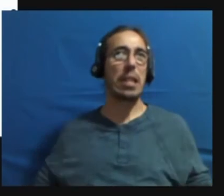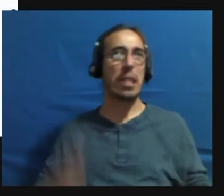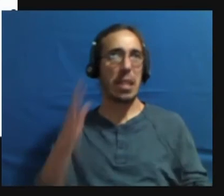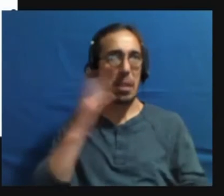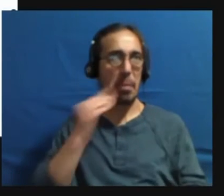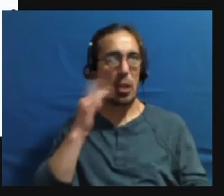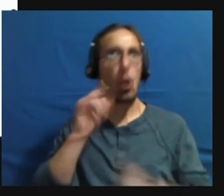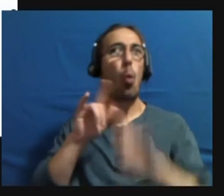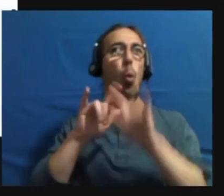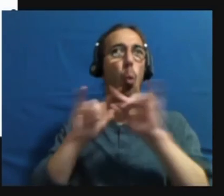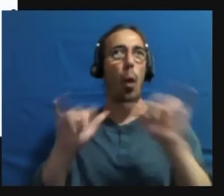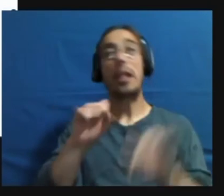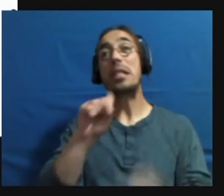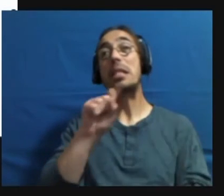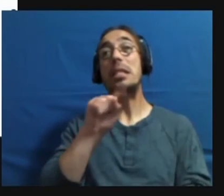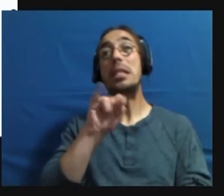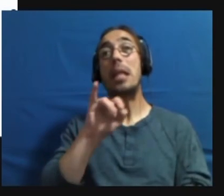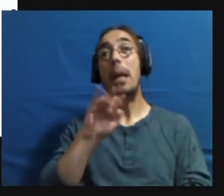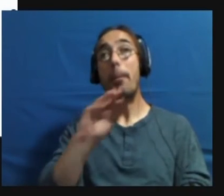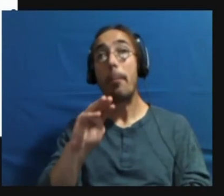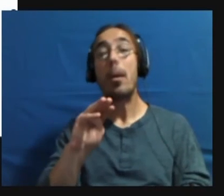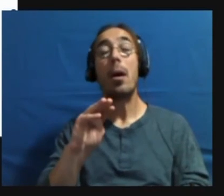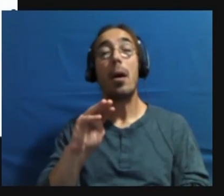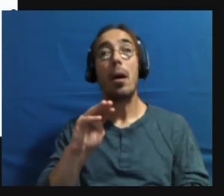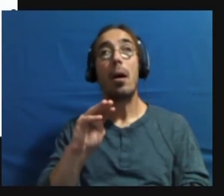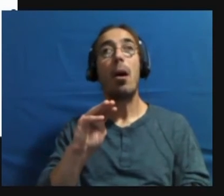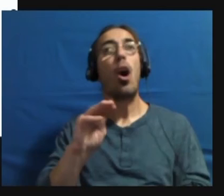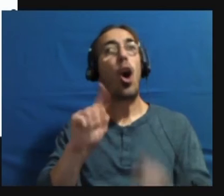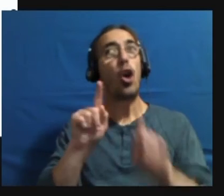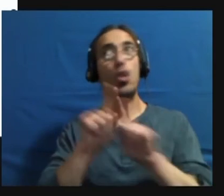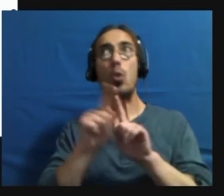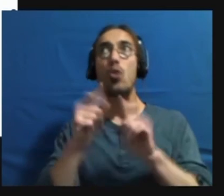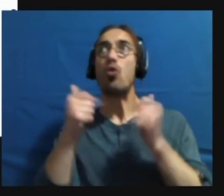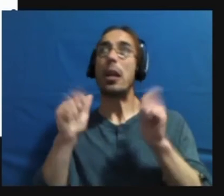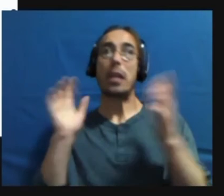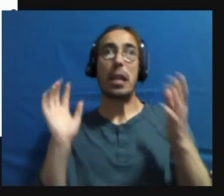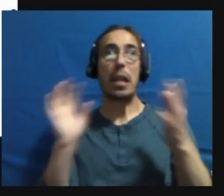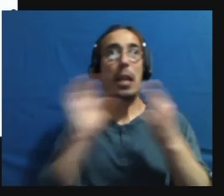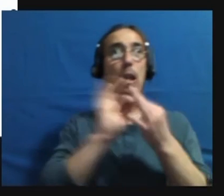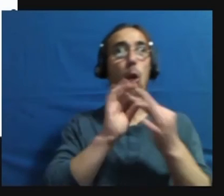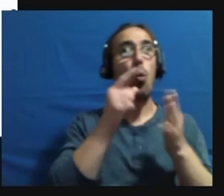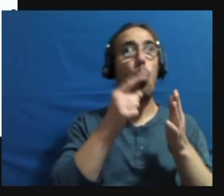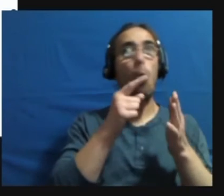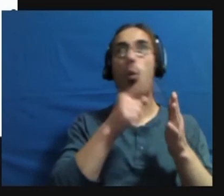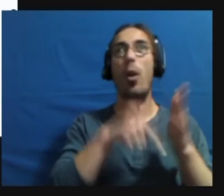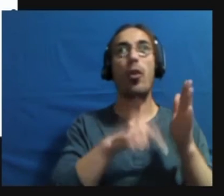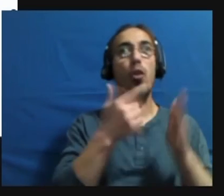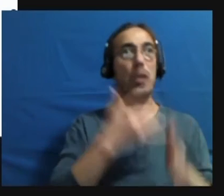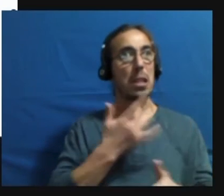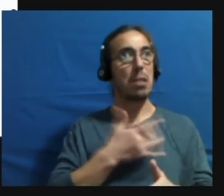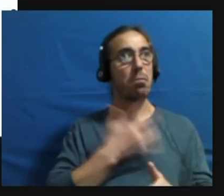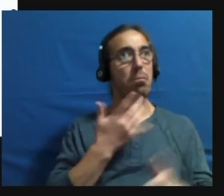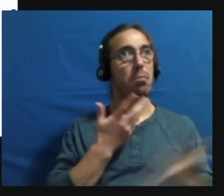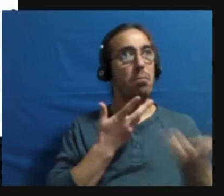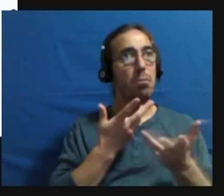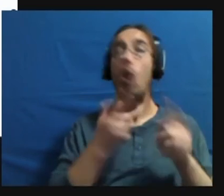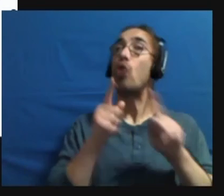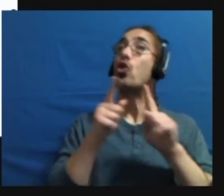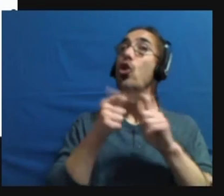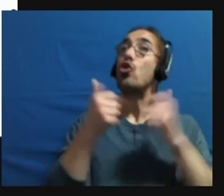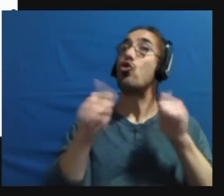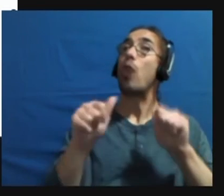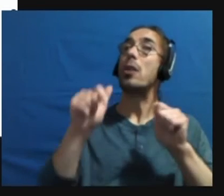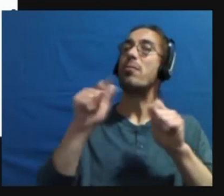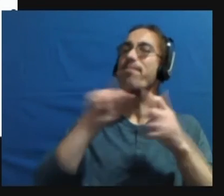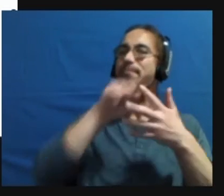we might start to think about the other things that could connect. And then just explore, introduce. It sounds weird